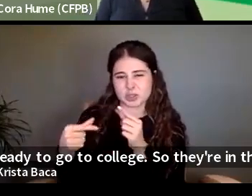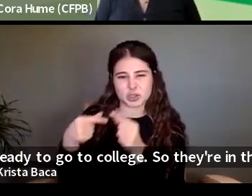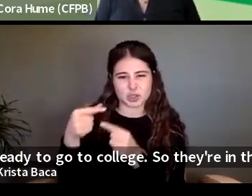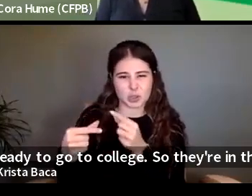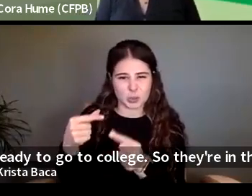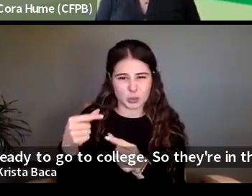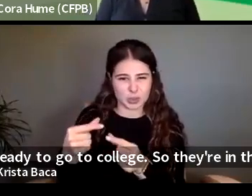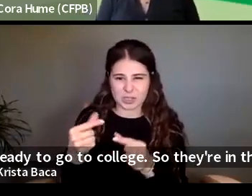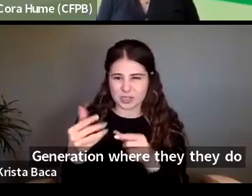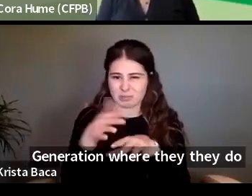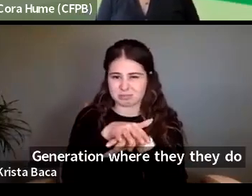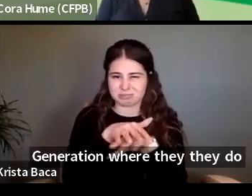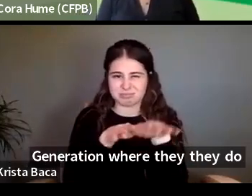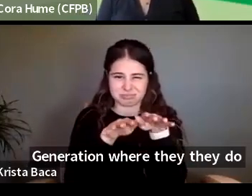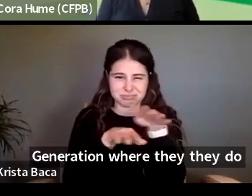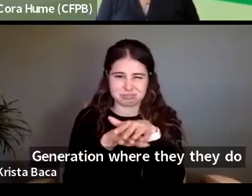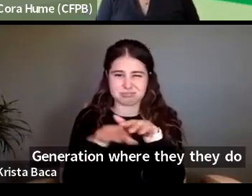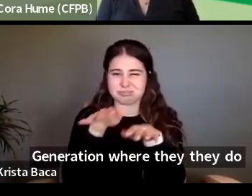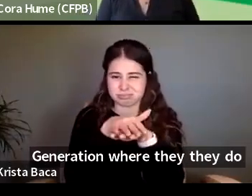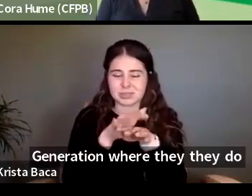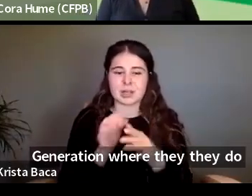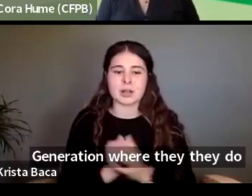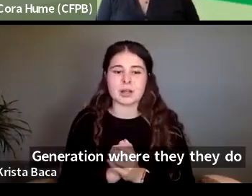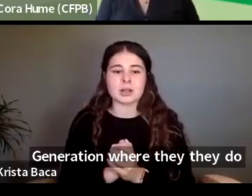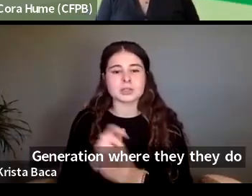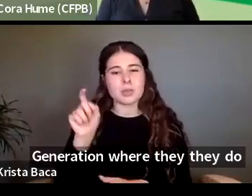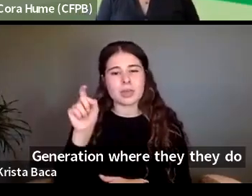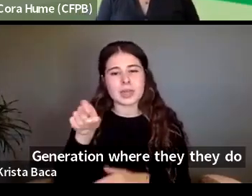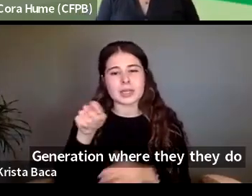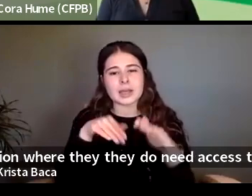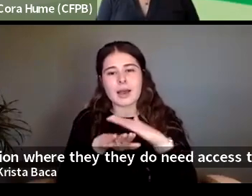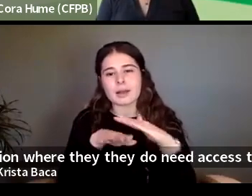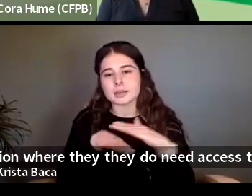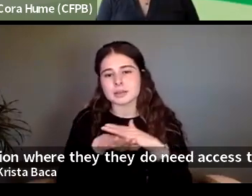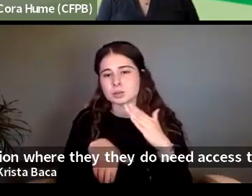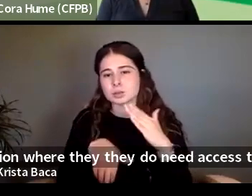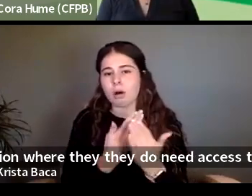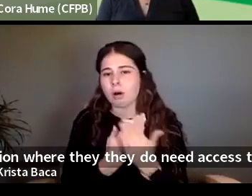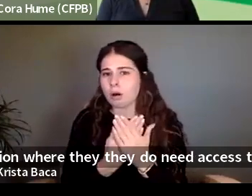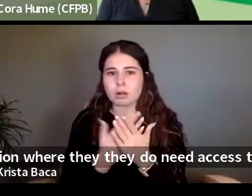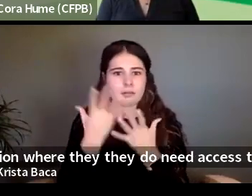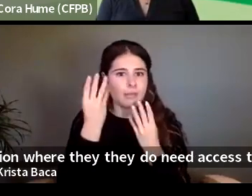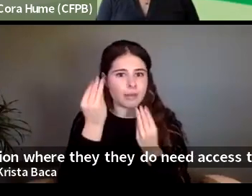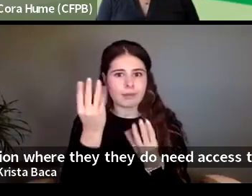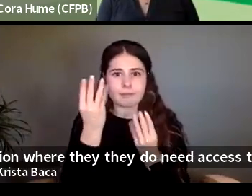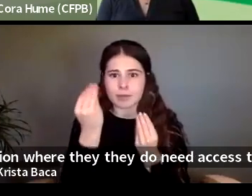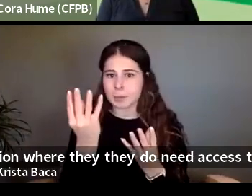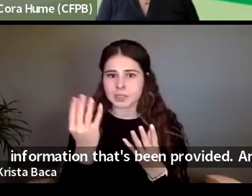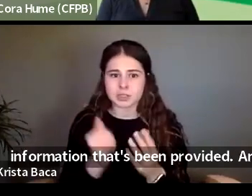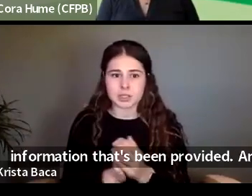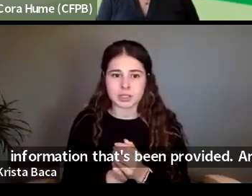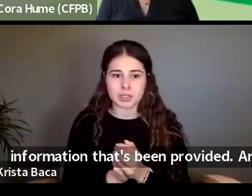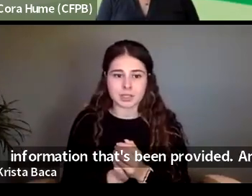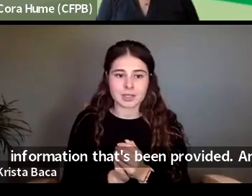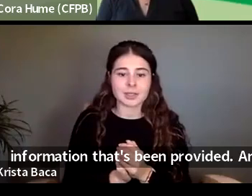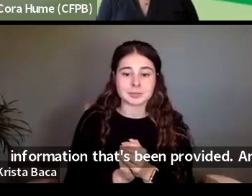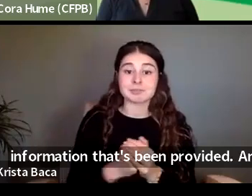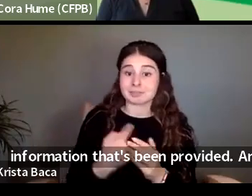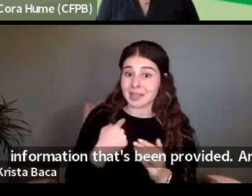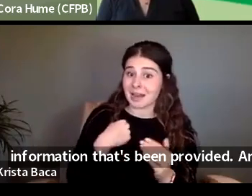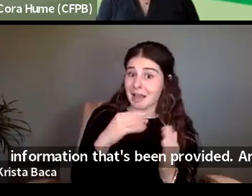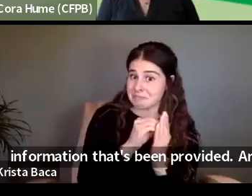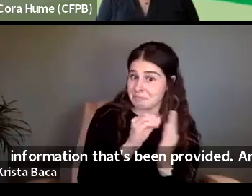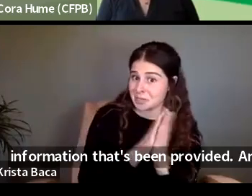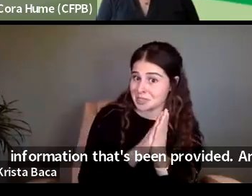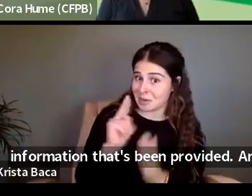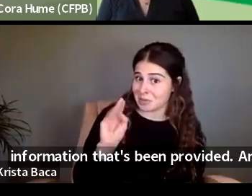need access to all of the information that's been provided. And oh, by the way, I took a few notes myself from what